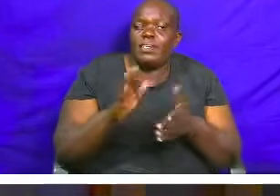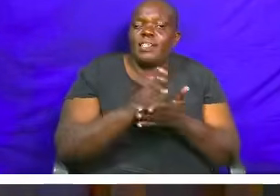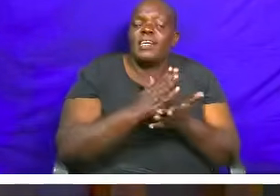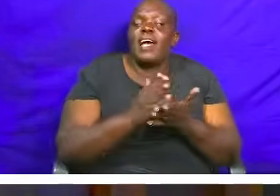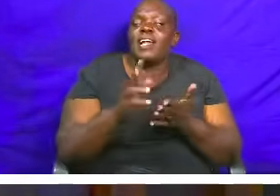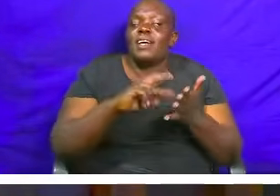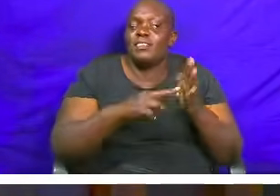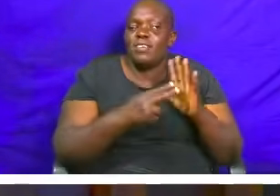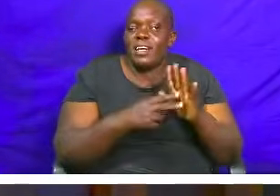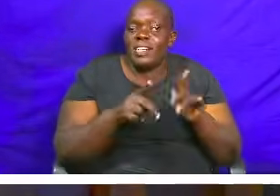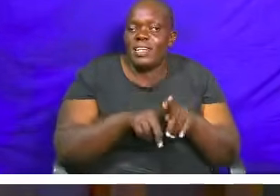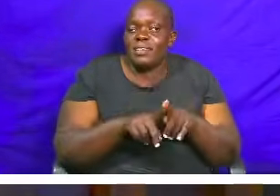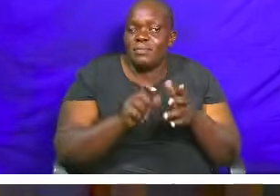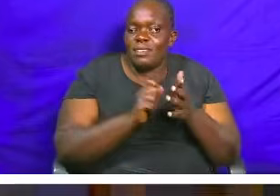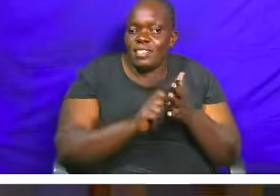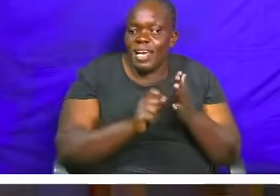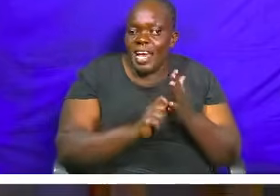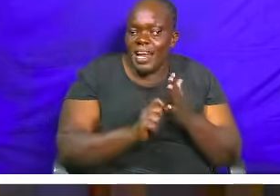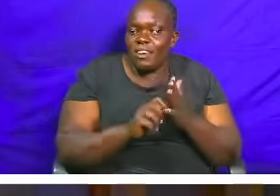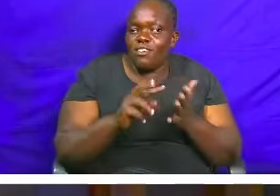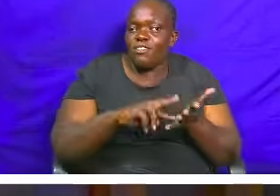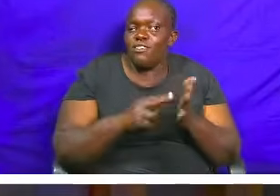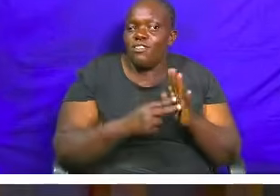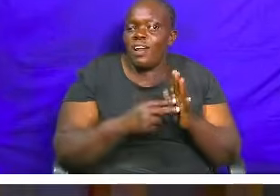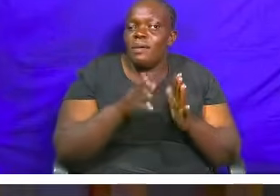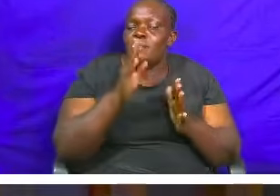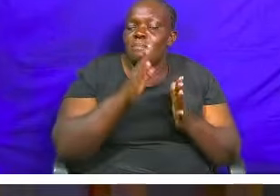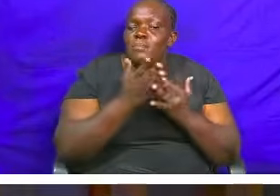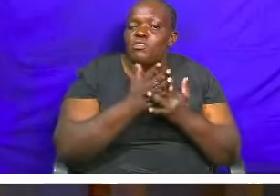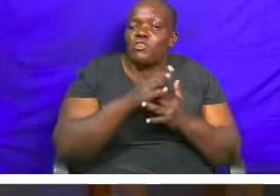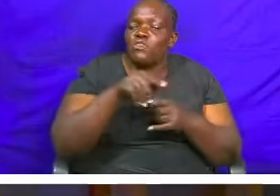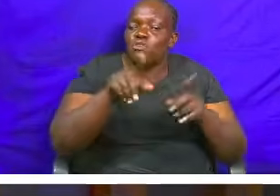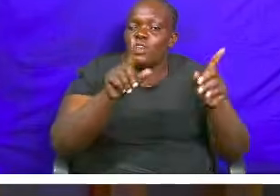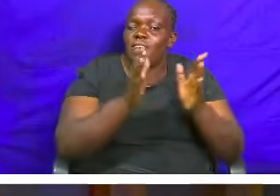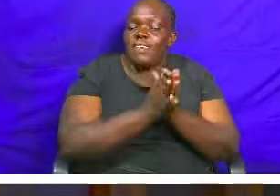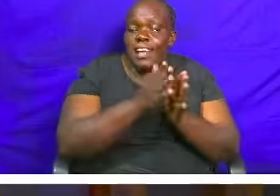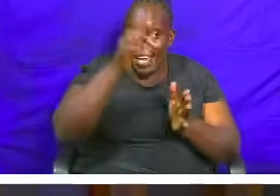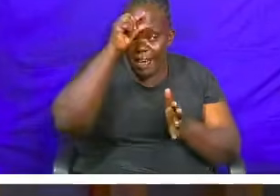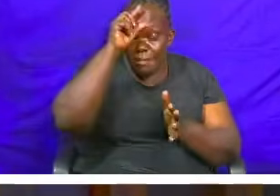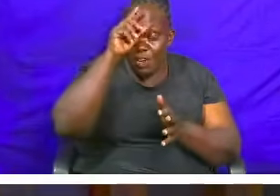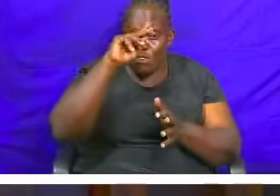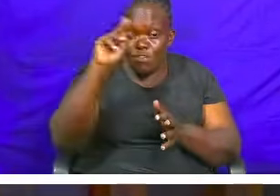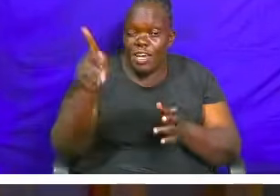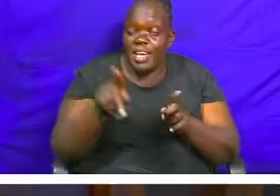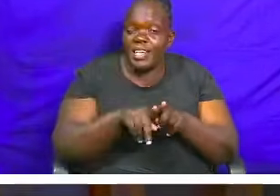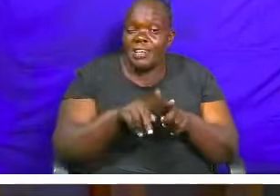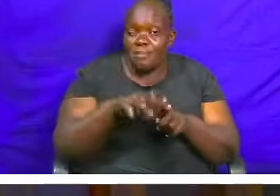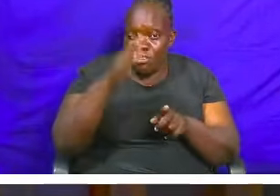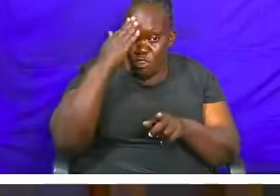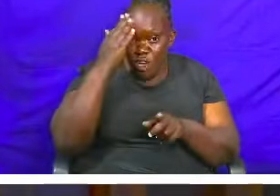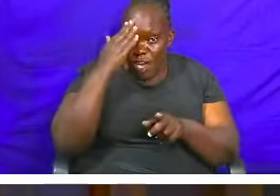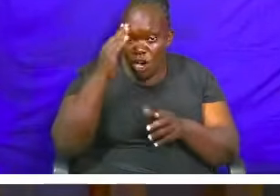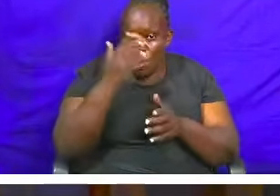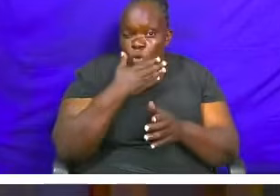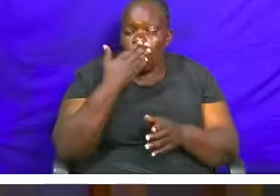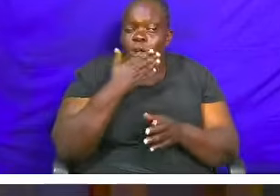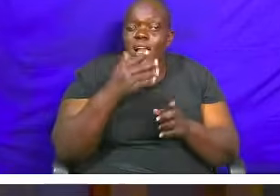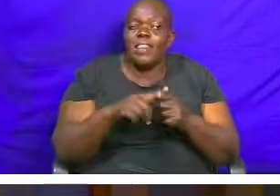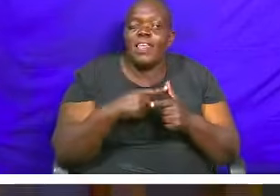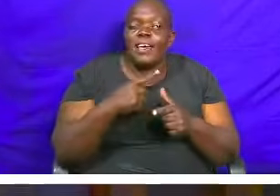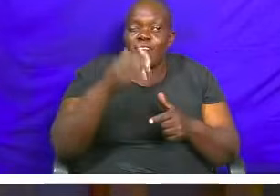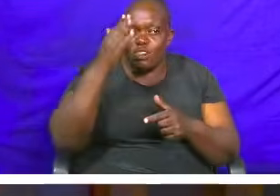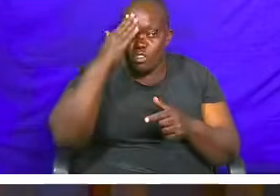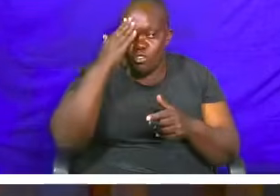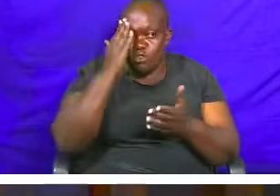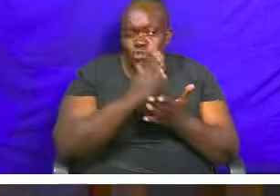contract. You've signed a production sharing contract between yourself and the government of Kenya. If you discover oil and you determine that it's